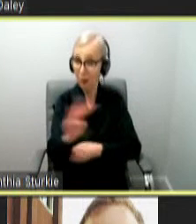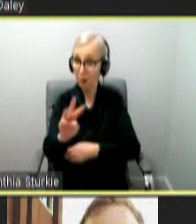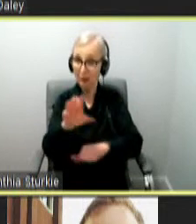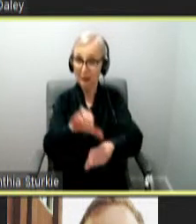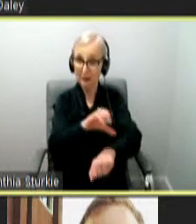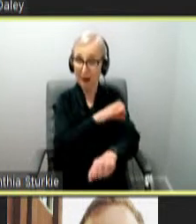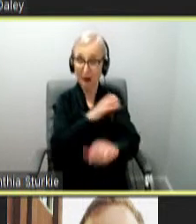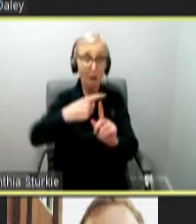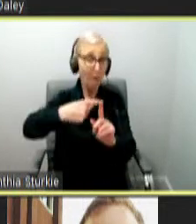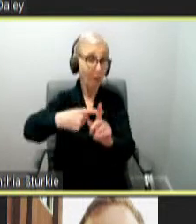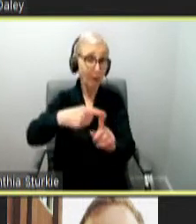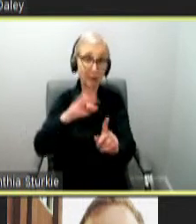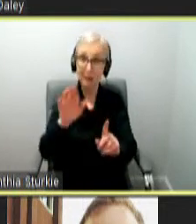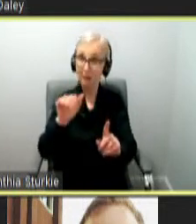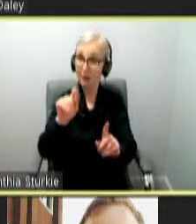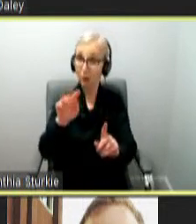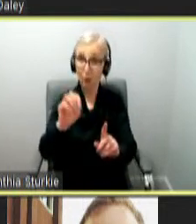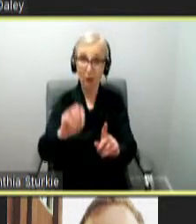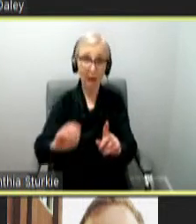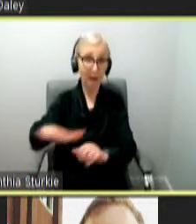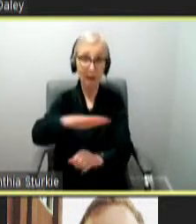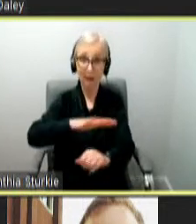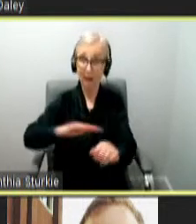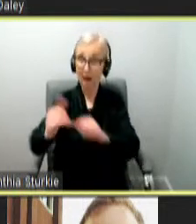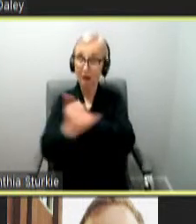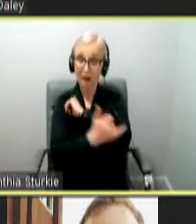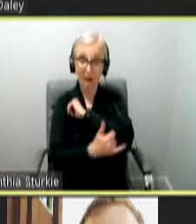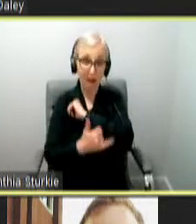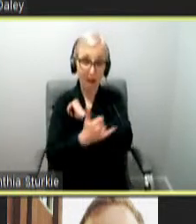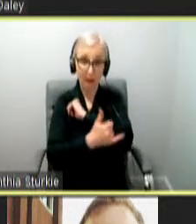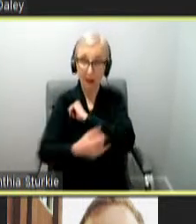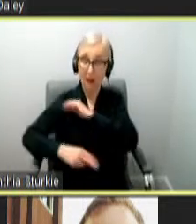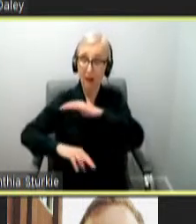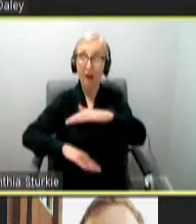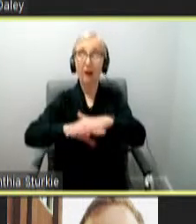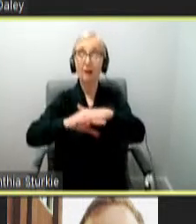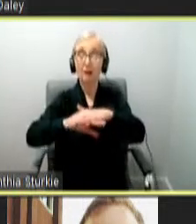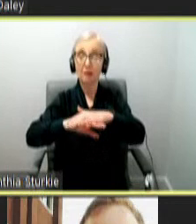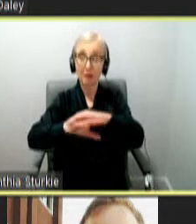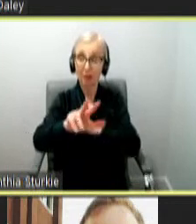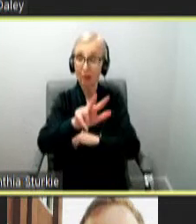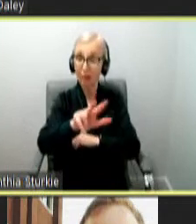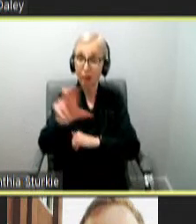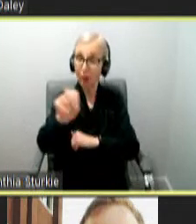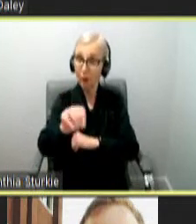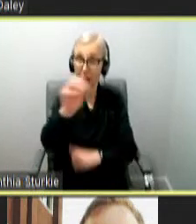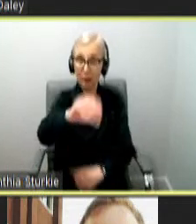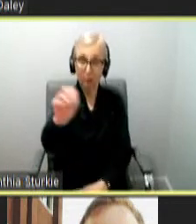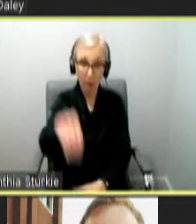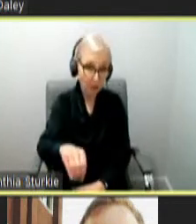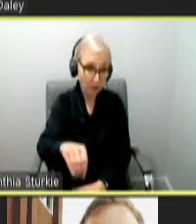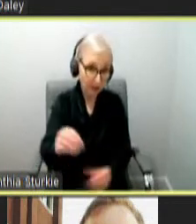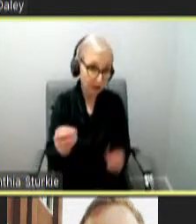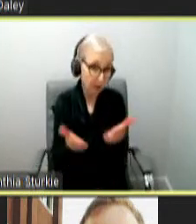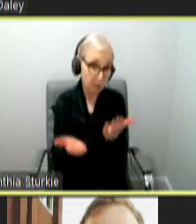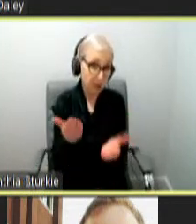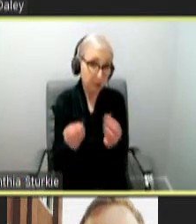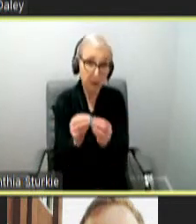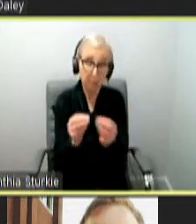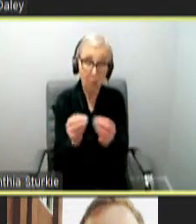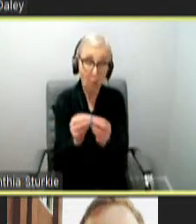our positivity rate in neighboring counties are up to nearly 30%, if not more